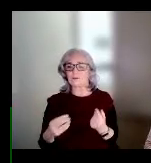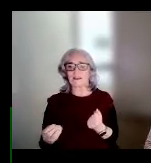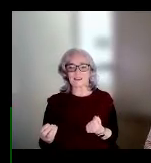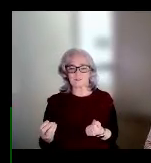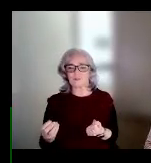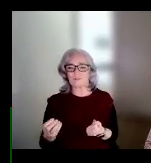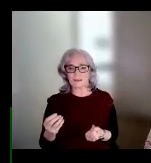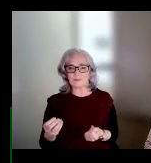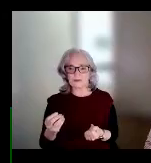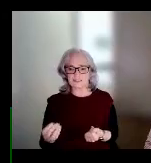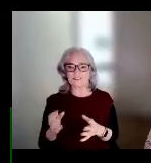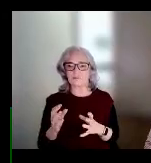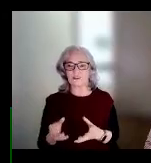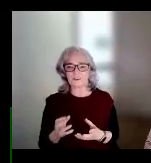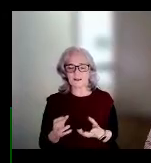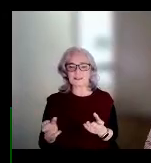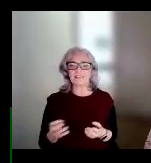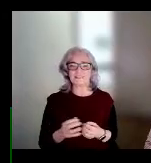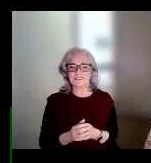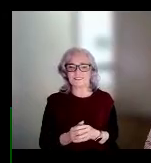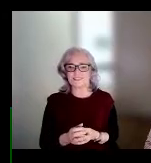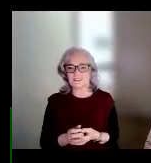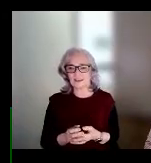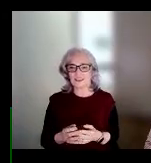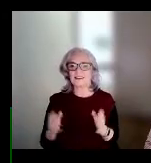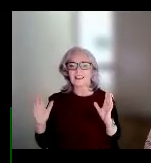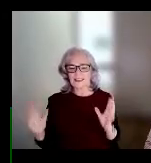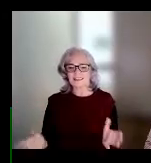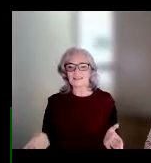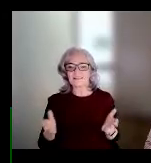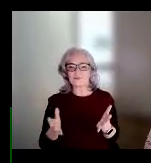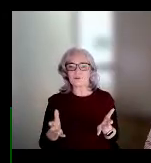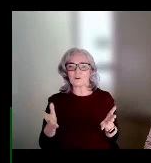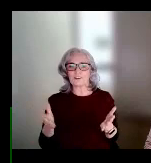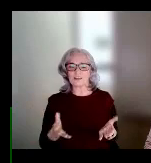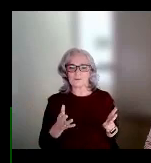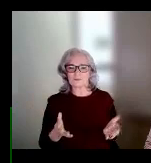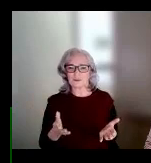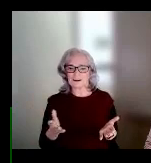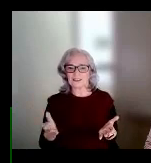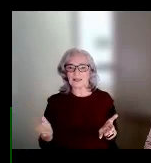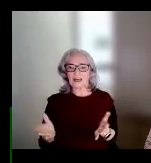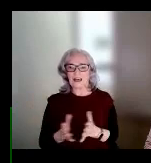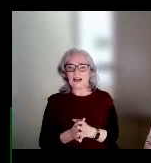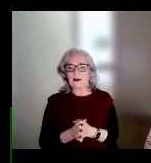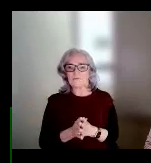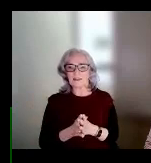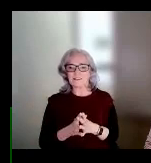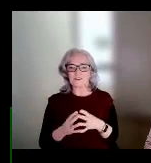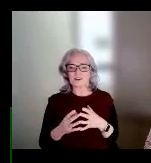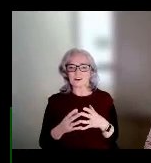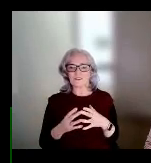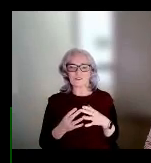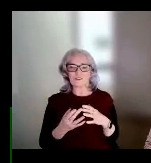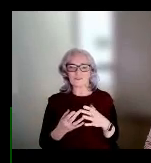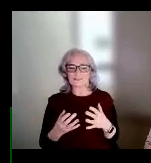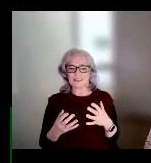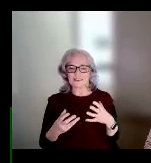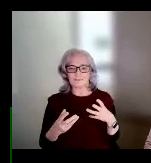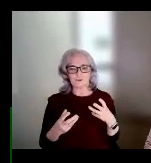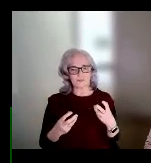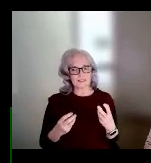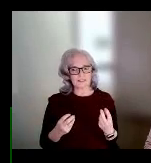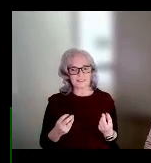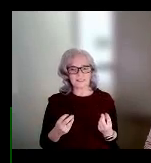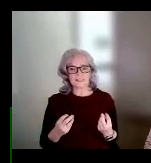families campaigned for many, many years, and one of the great successes that they've had in getting this project up and running. And so the guideline looks